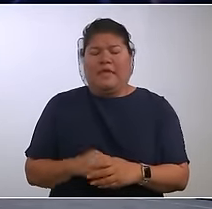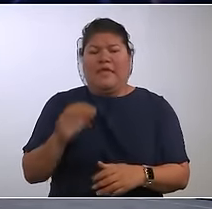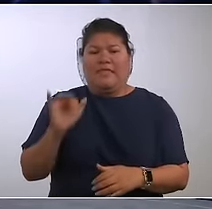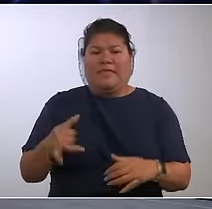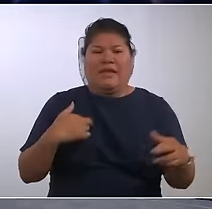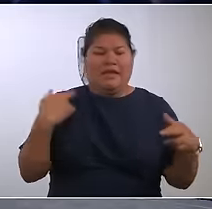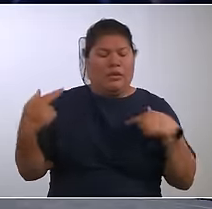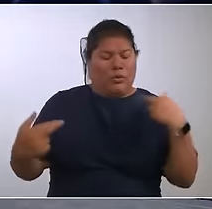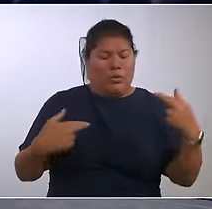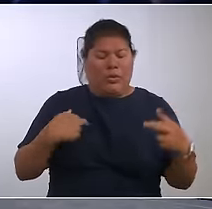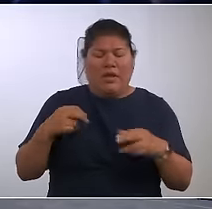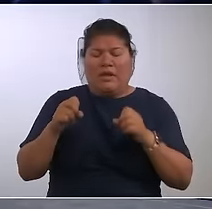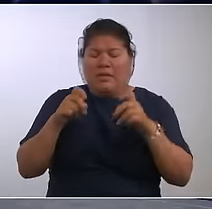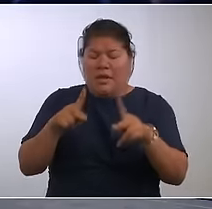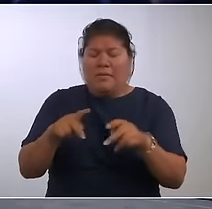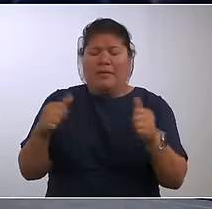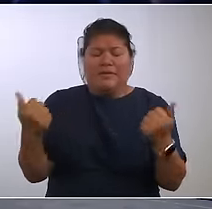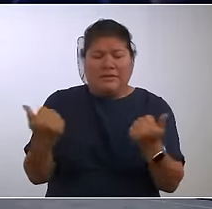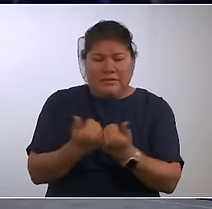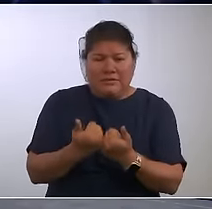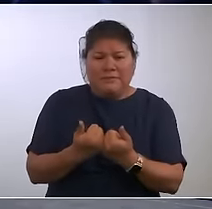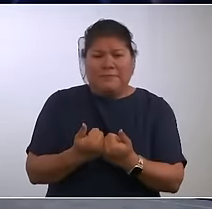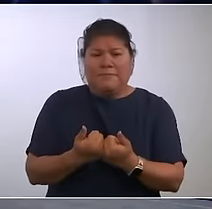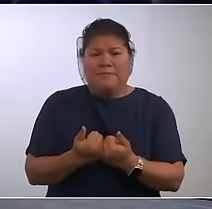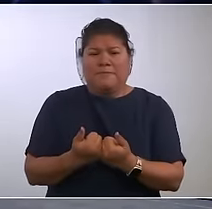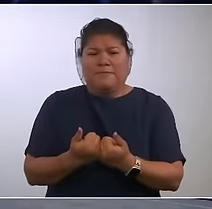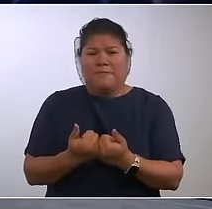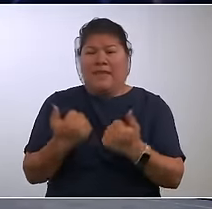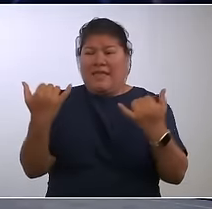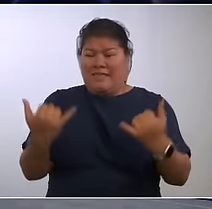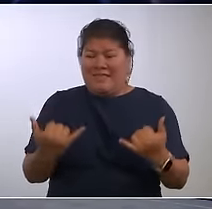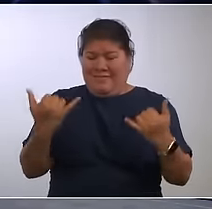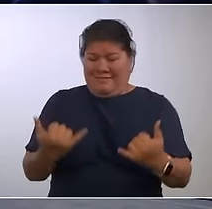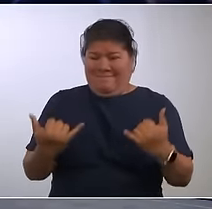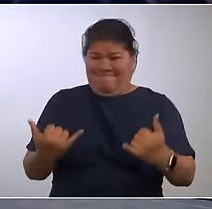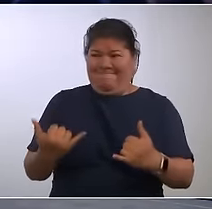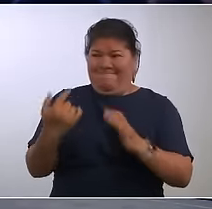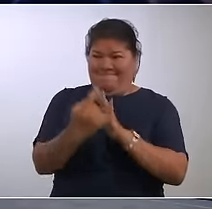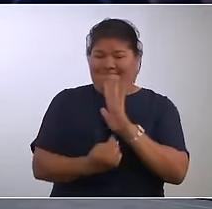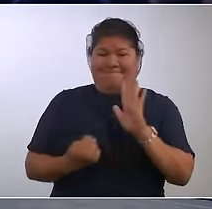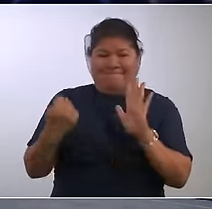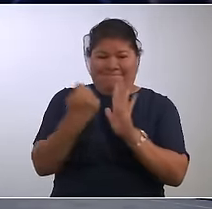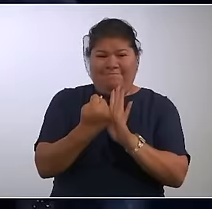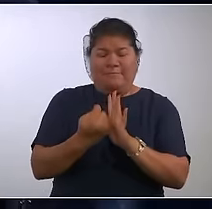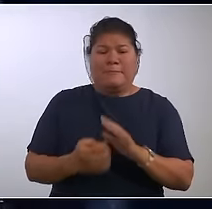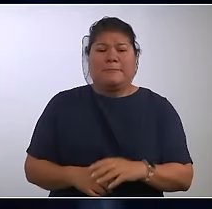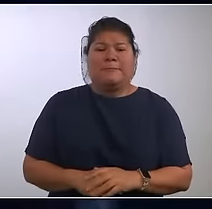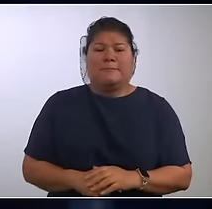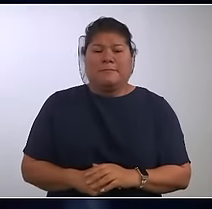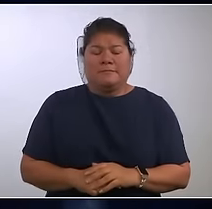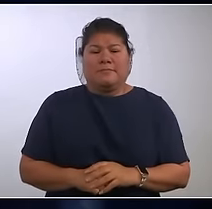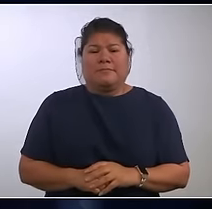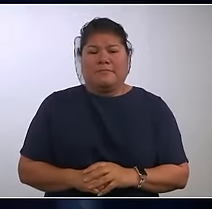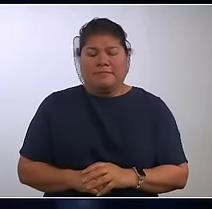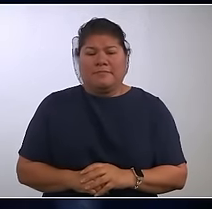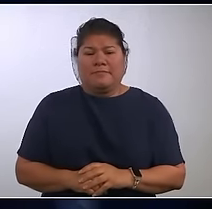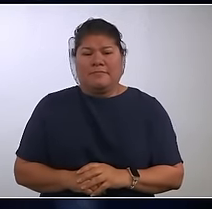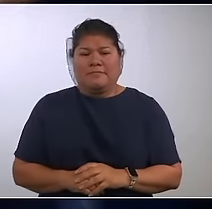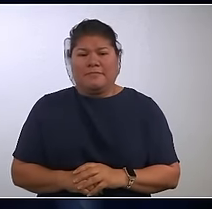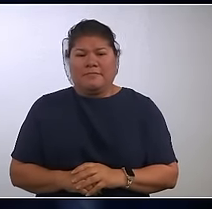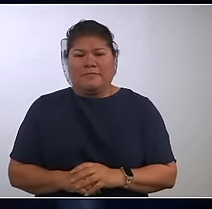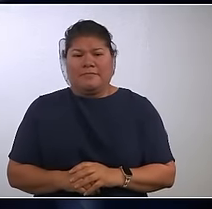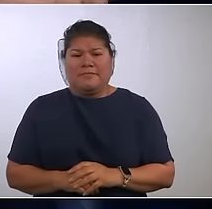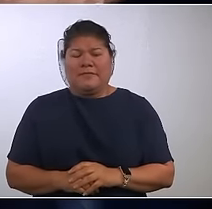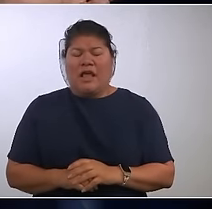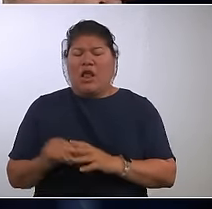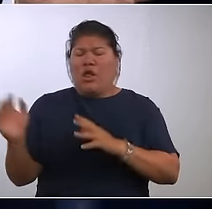avivamiento en la asamblea apostólica en este día. There's a revival. revival in the Apostolic Assembly this day. El